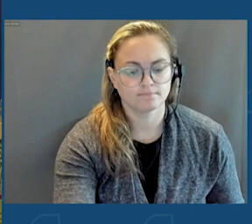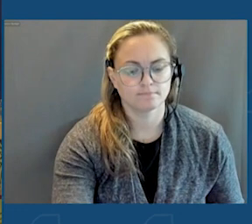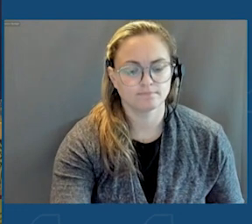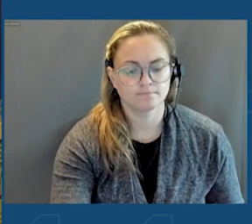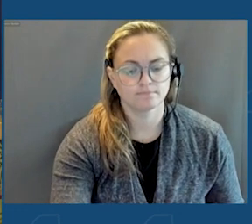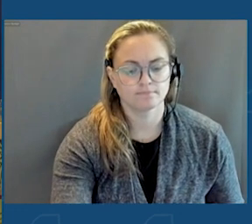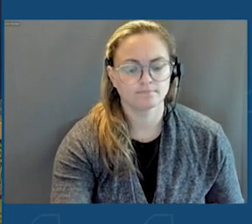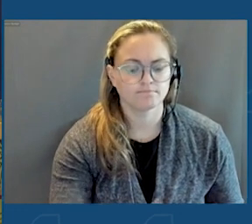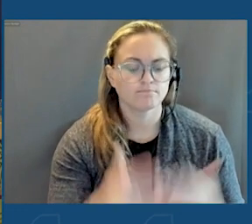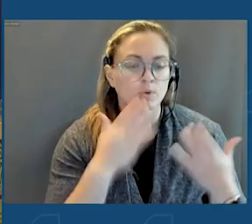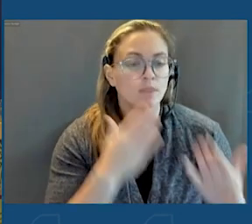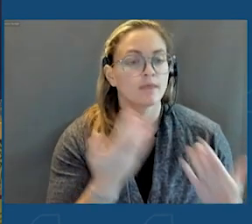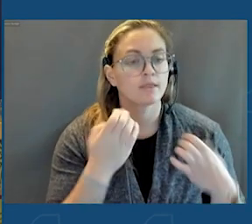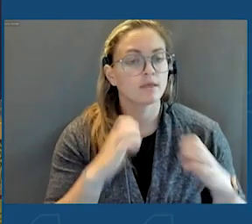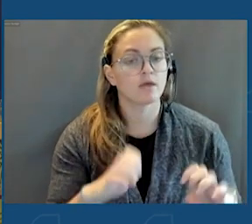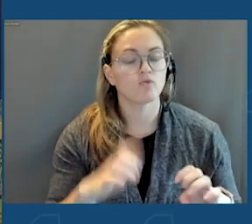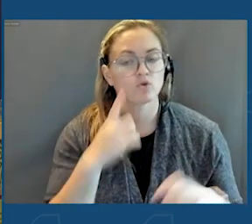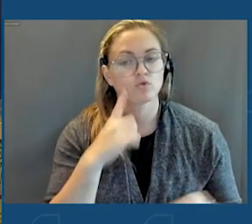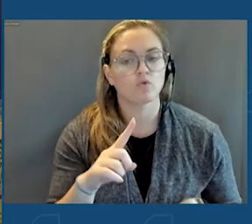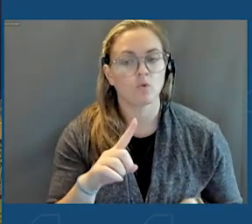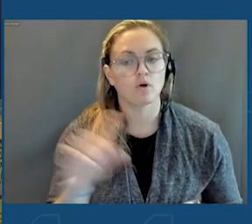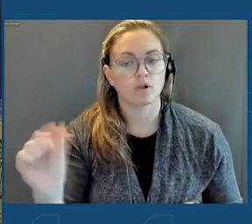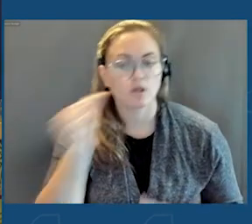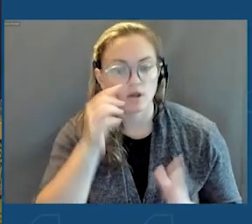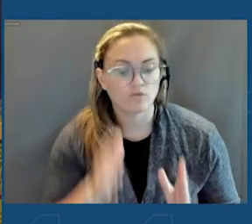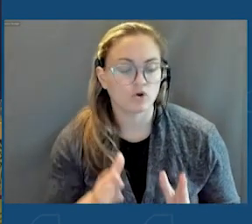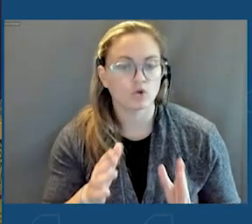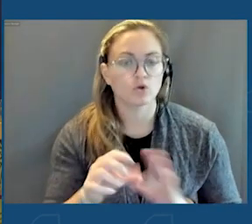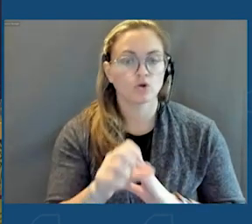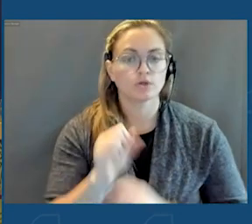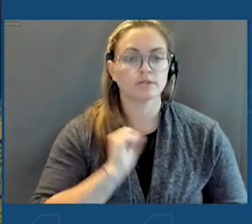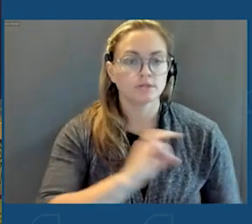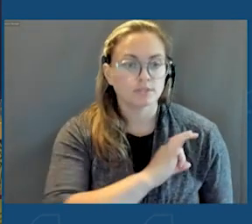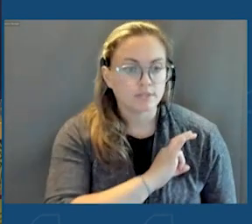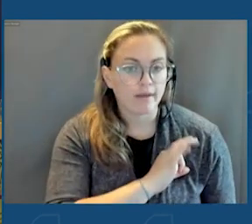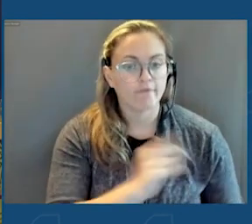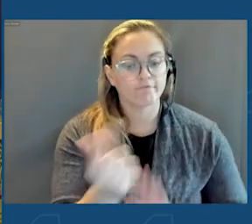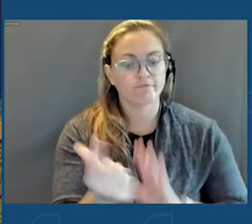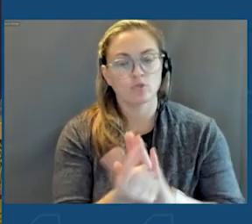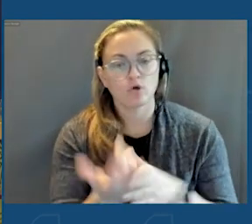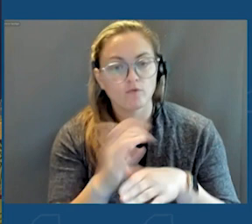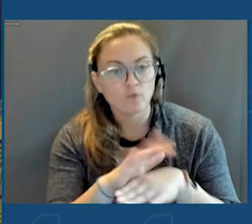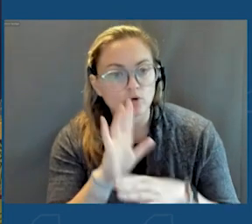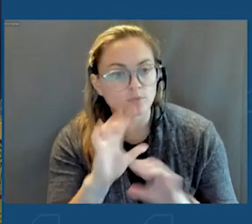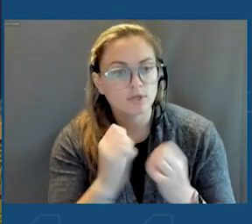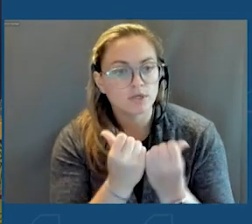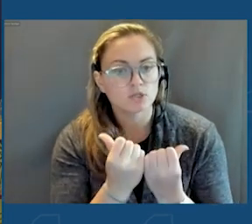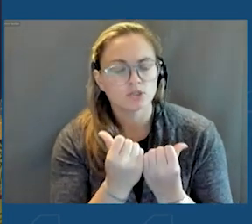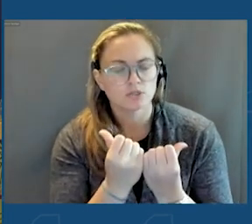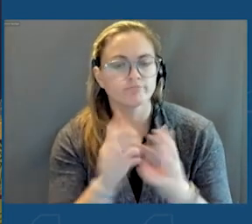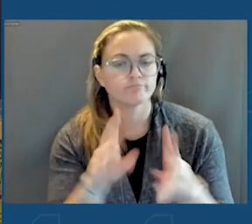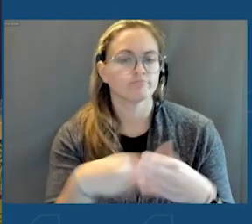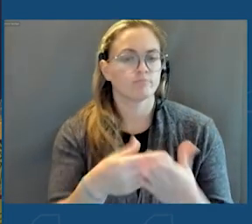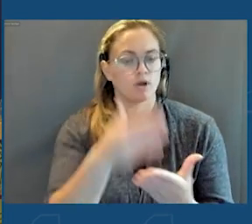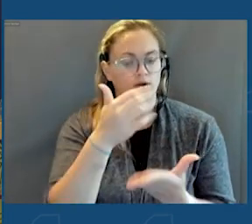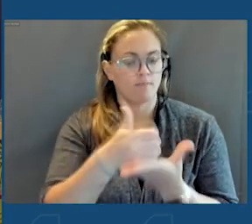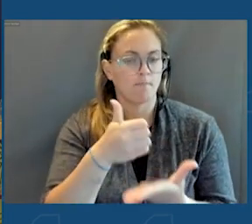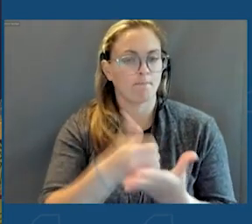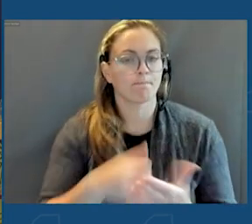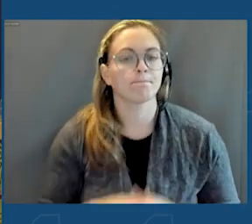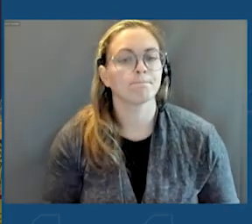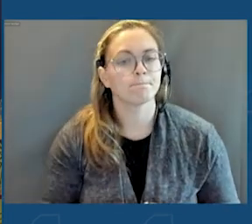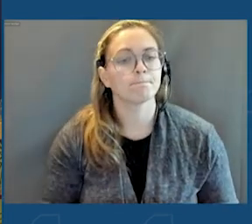I want to thank the efforts of the governor, her staff, and all law enforcement agencies that have contributed, because now